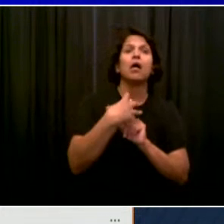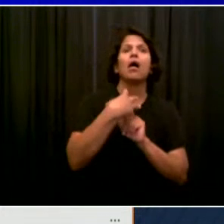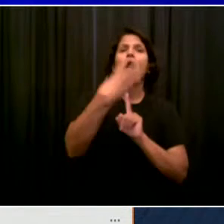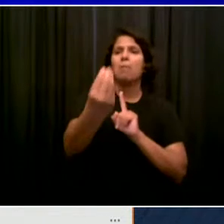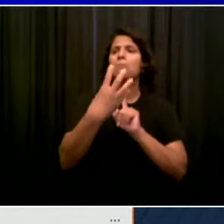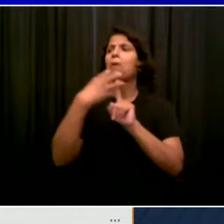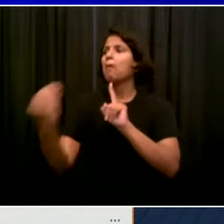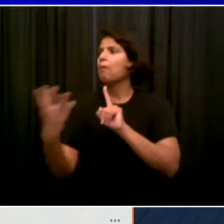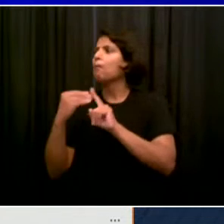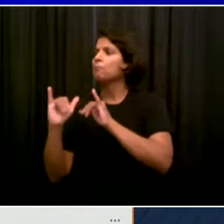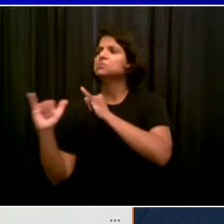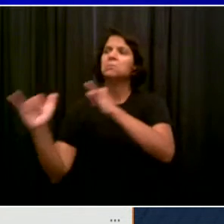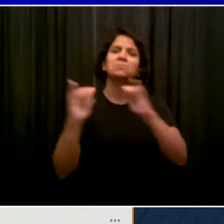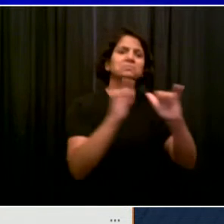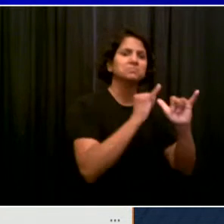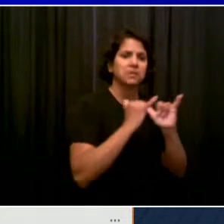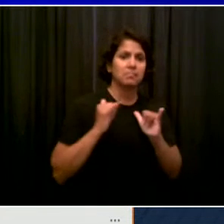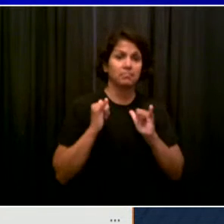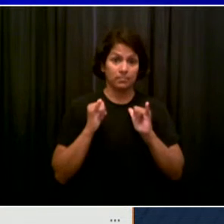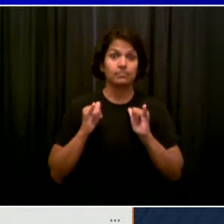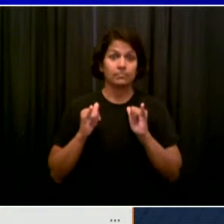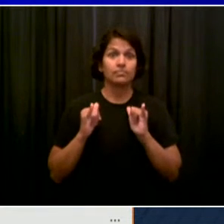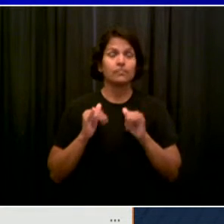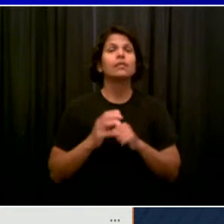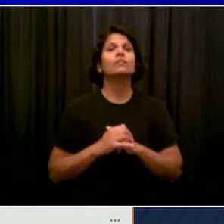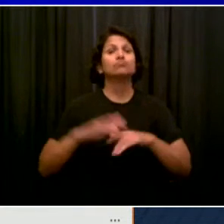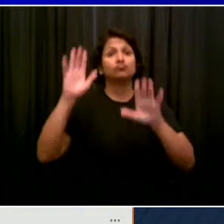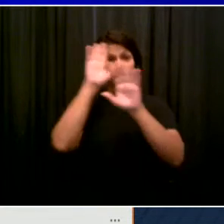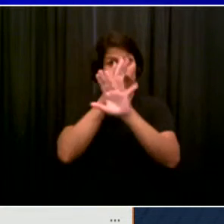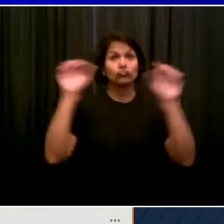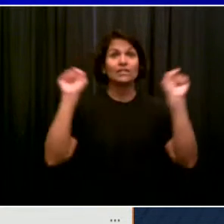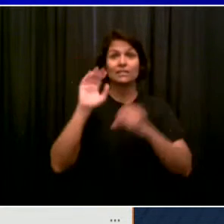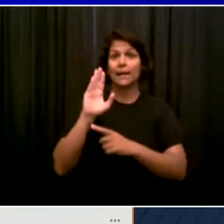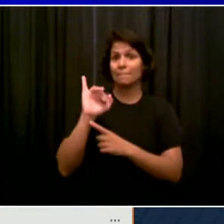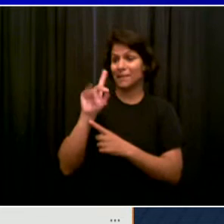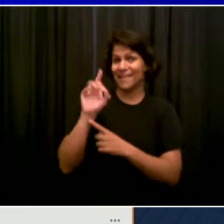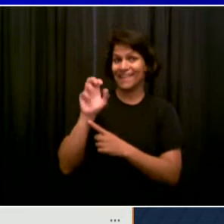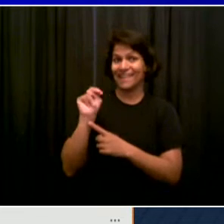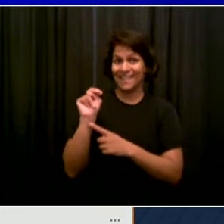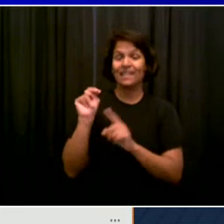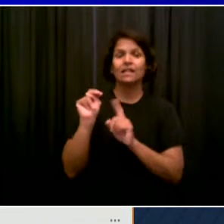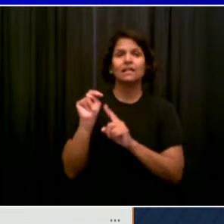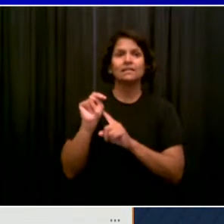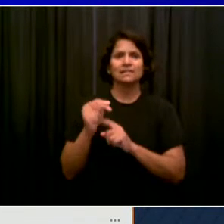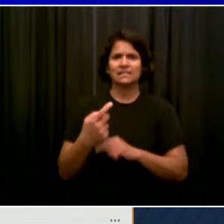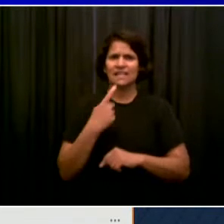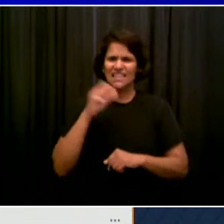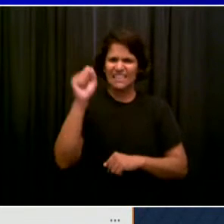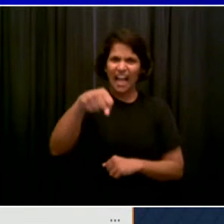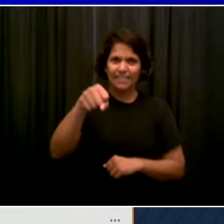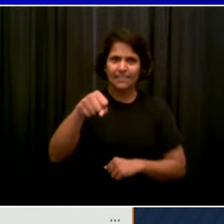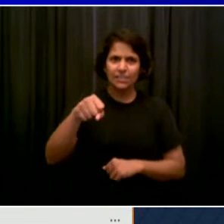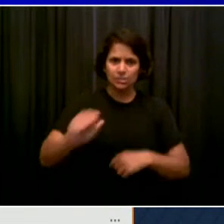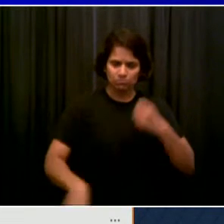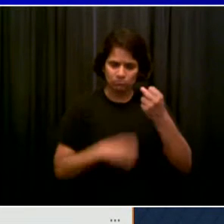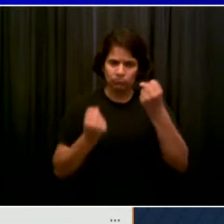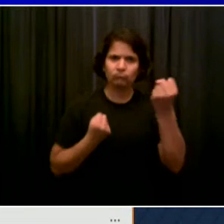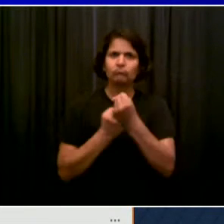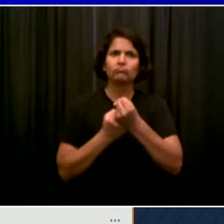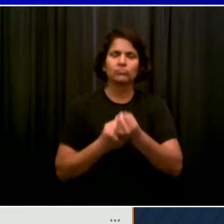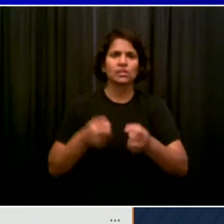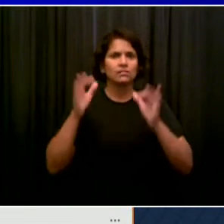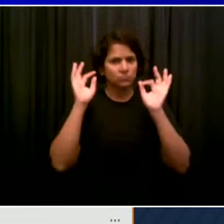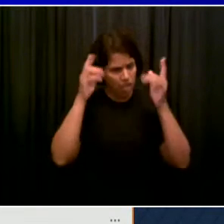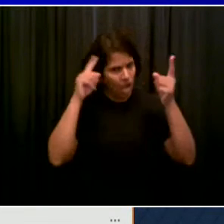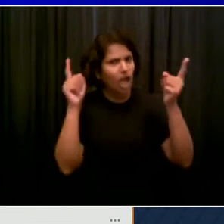after announcing the policy. Joe Biden 100% said, yes, Cities and states and counties should do this. It's the right thing to do.